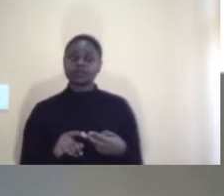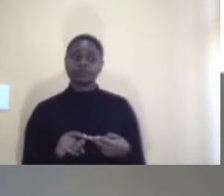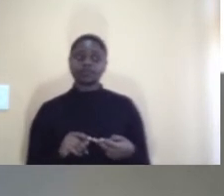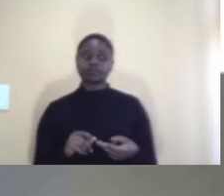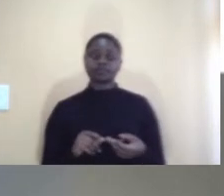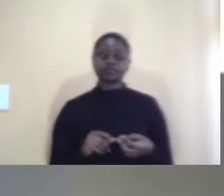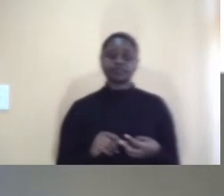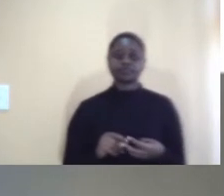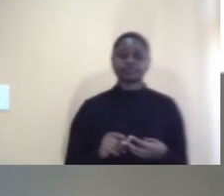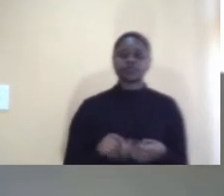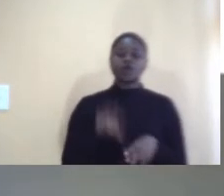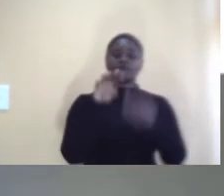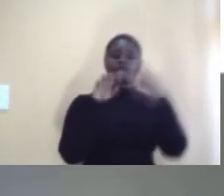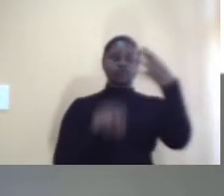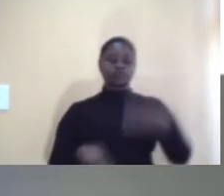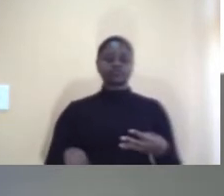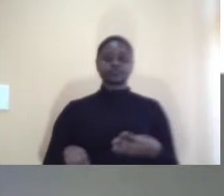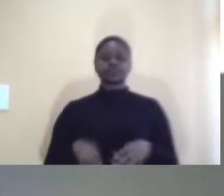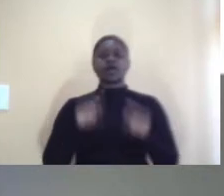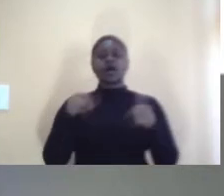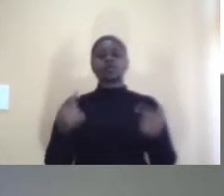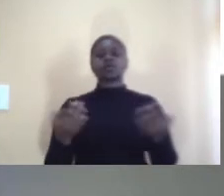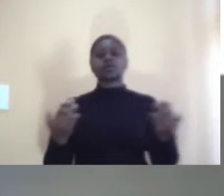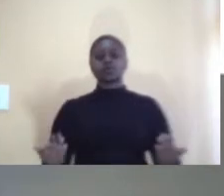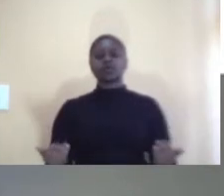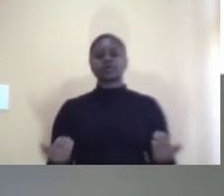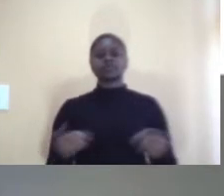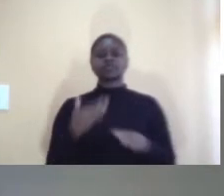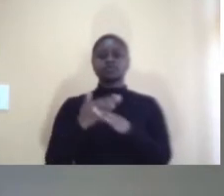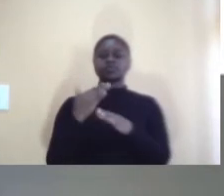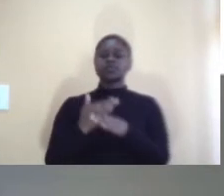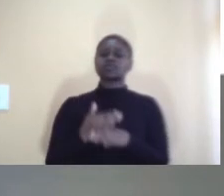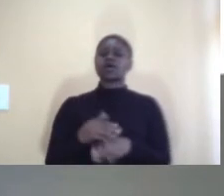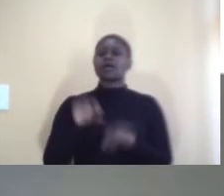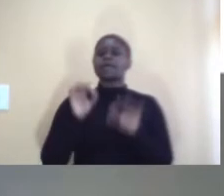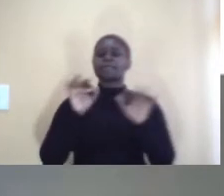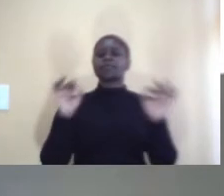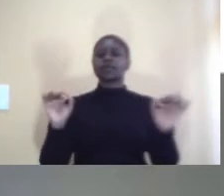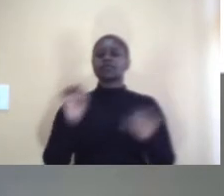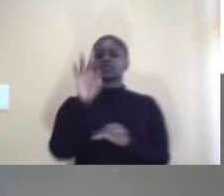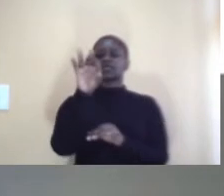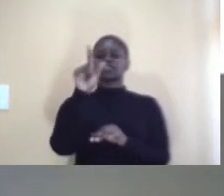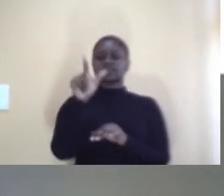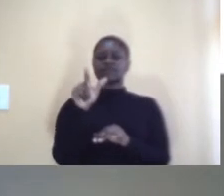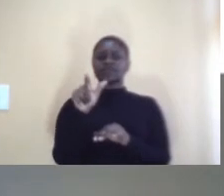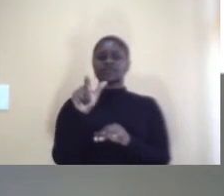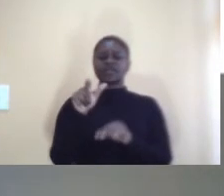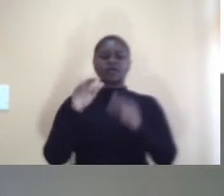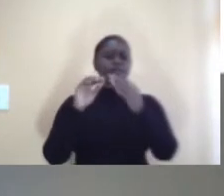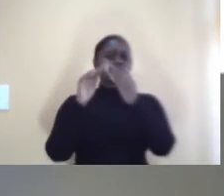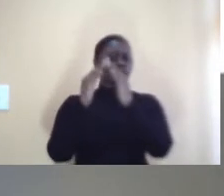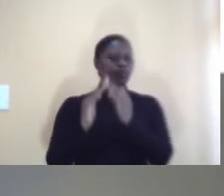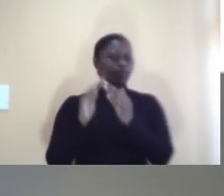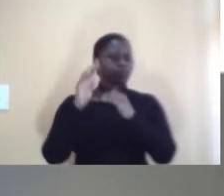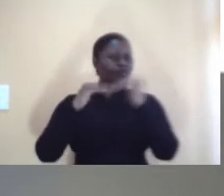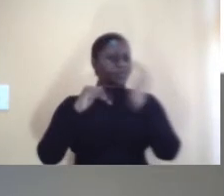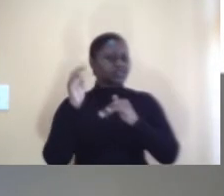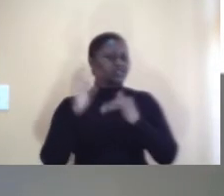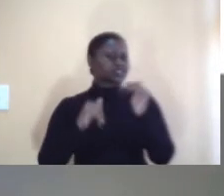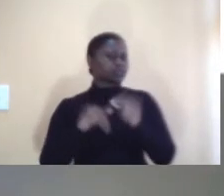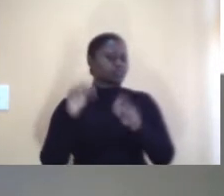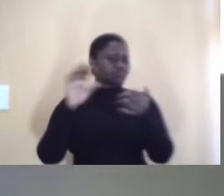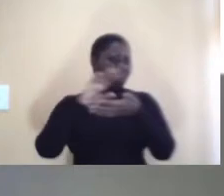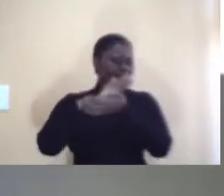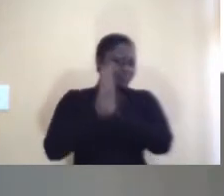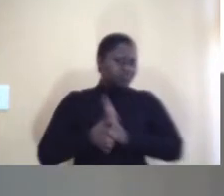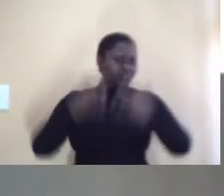Khoza. Four, how do we expect our officials to work when 37 properties operated by the Department of Agriculture are vandalized or